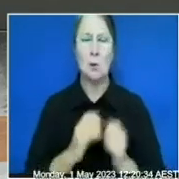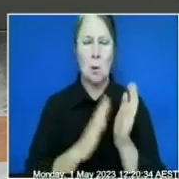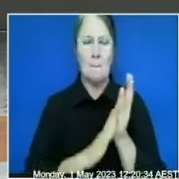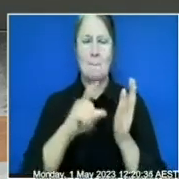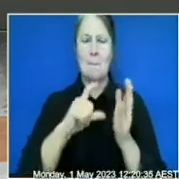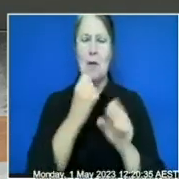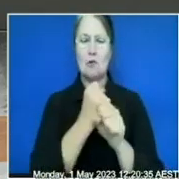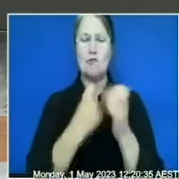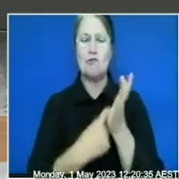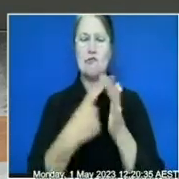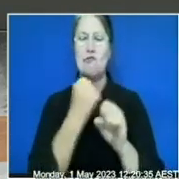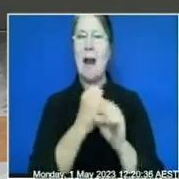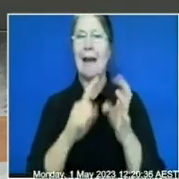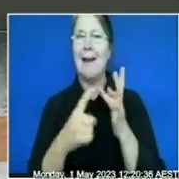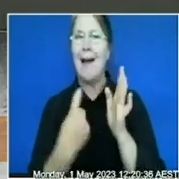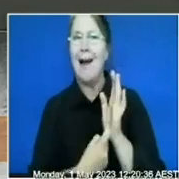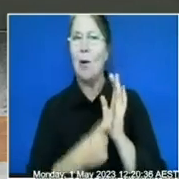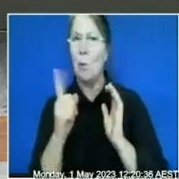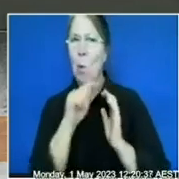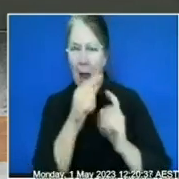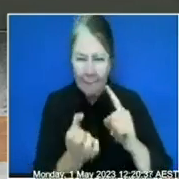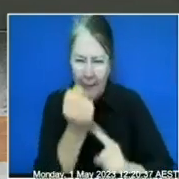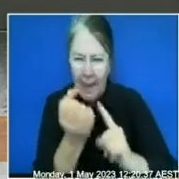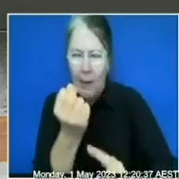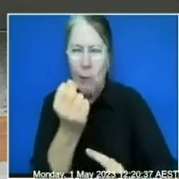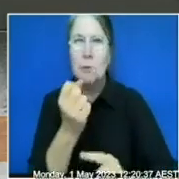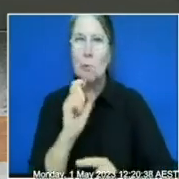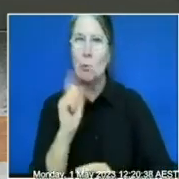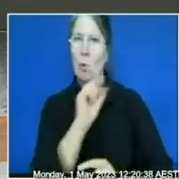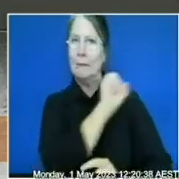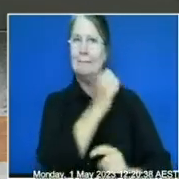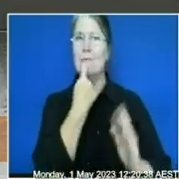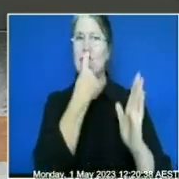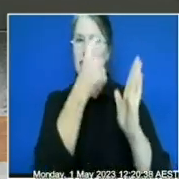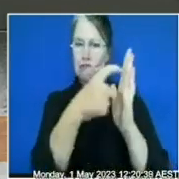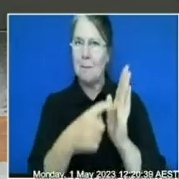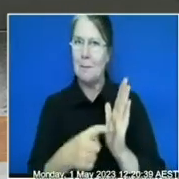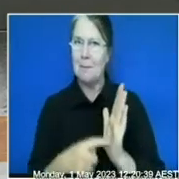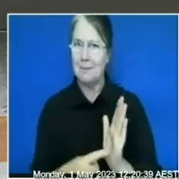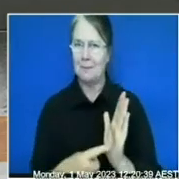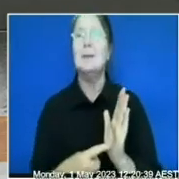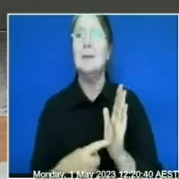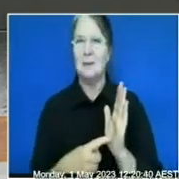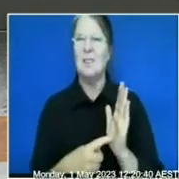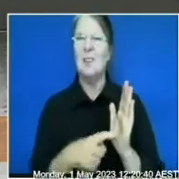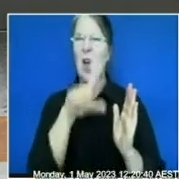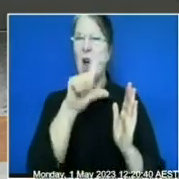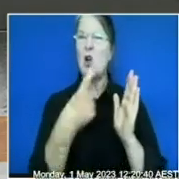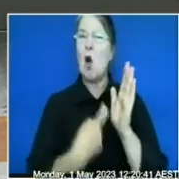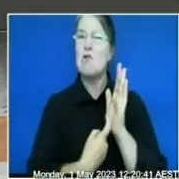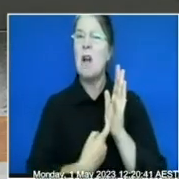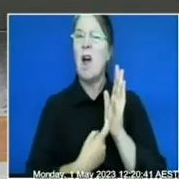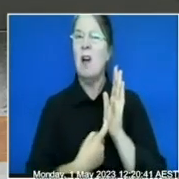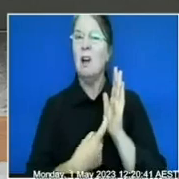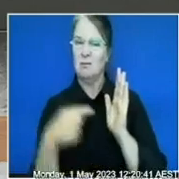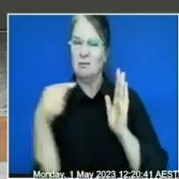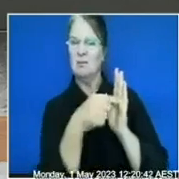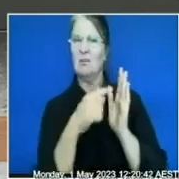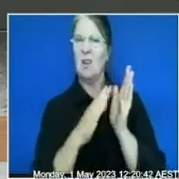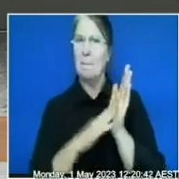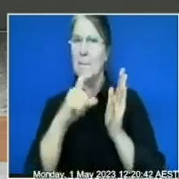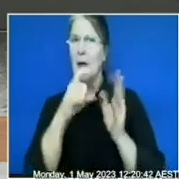recommendations. It might be useful if we stood down for 5 minutes and we could find out what the state's response was, so that I'm